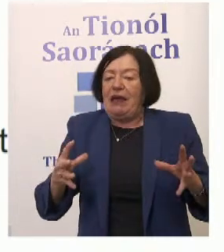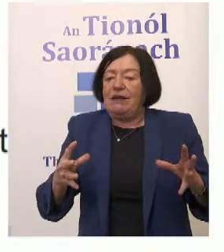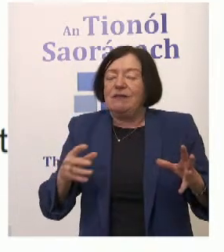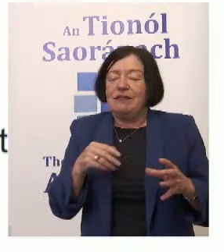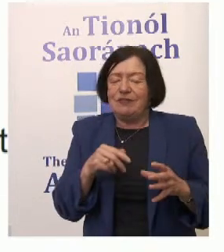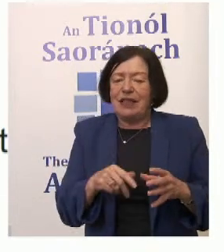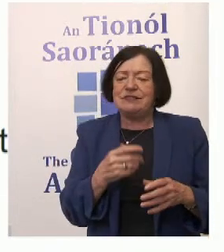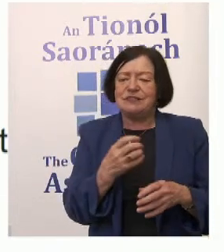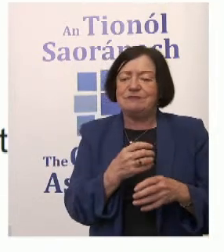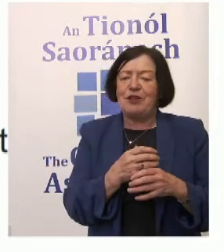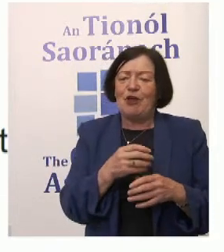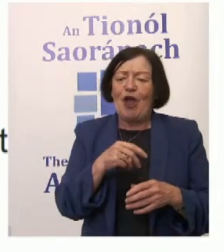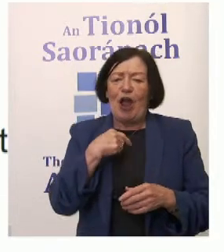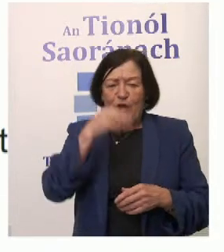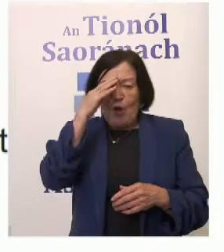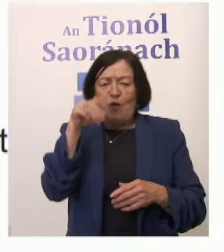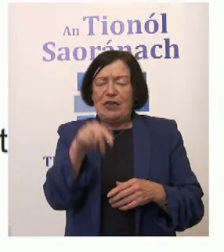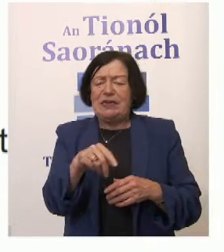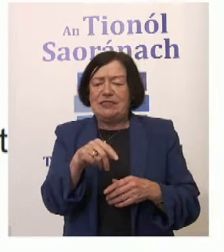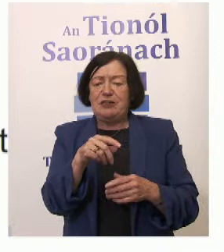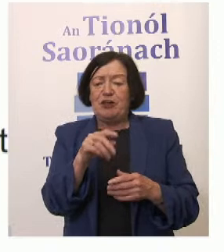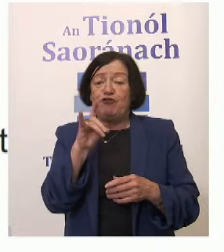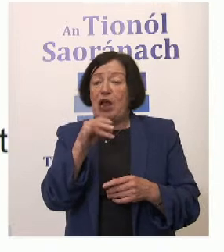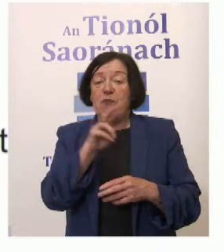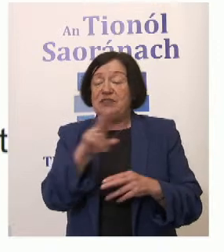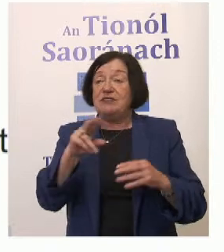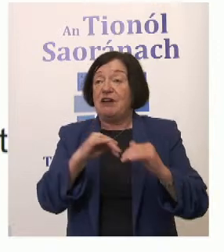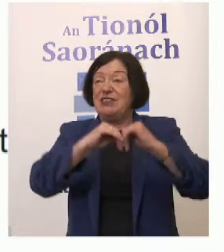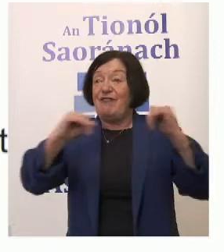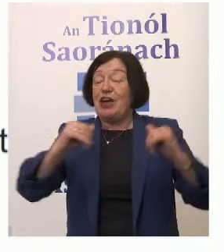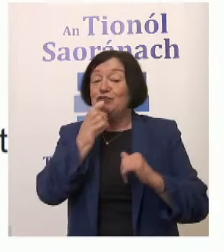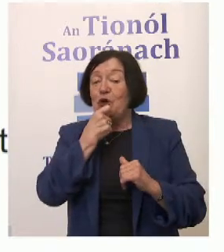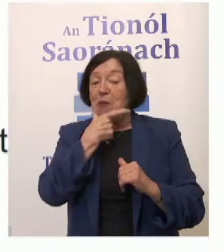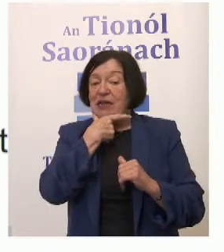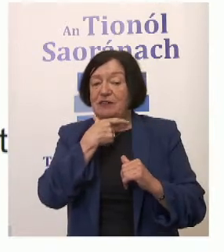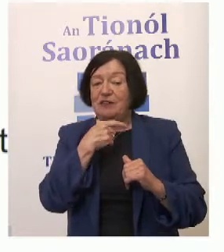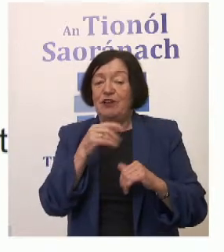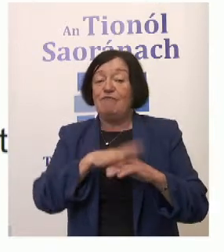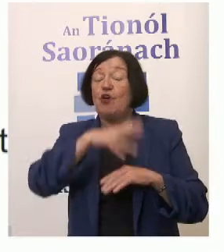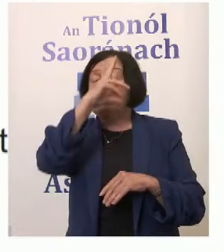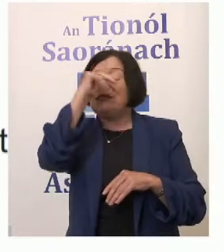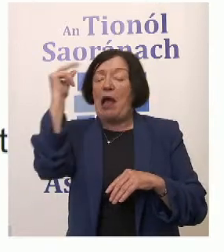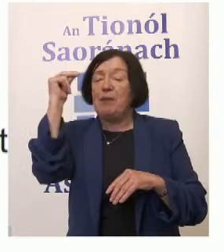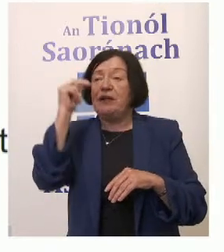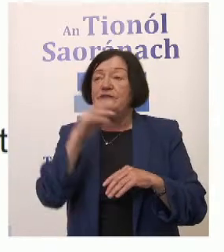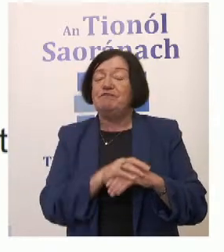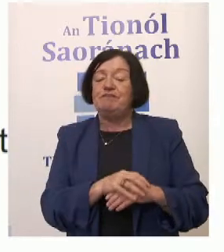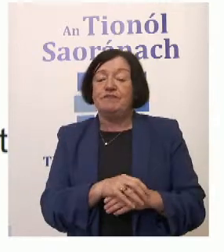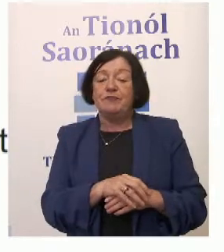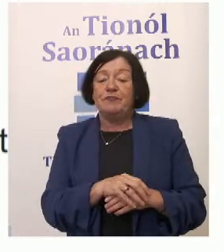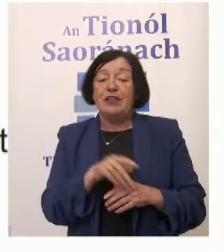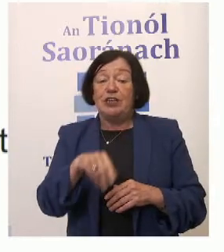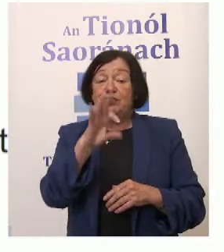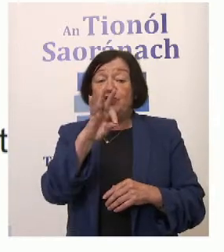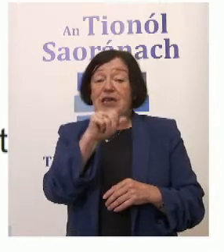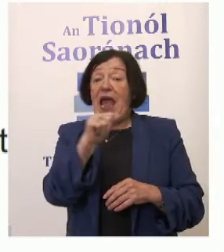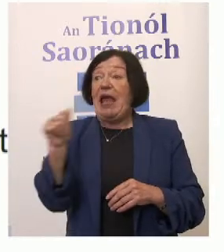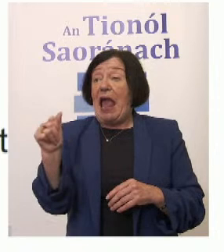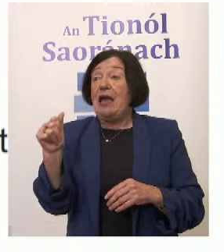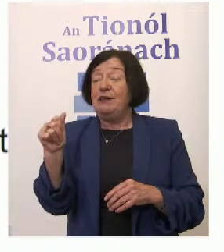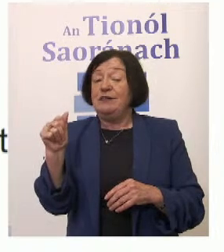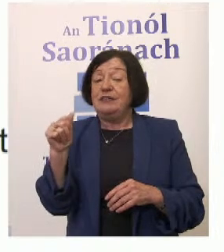theme. But I know, Jim, they didn't divide up Dublin in any other way, for example, in terms of GAA, for